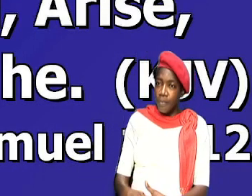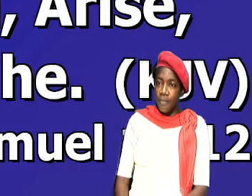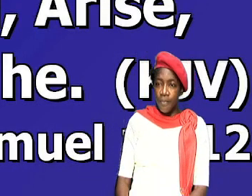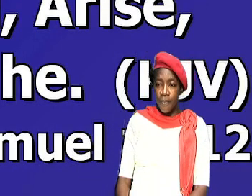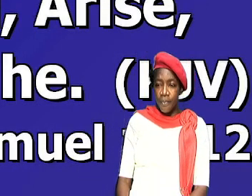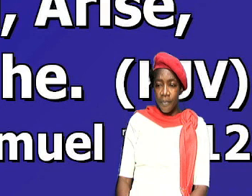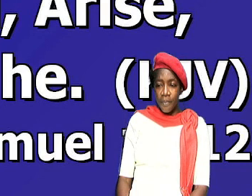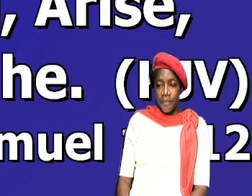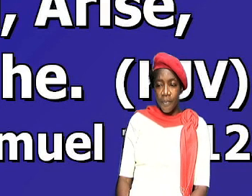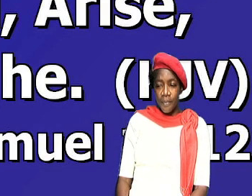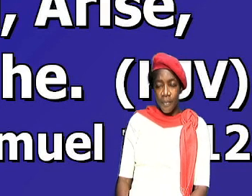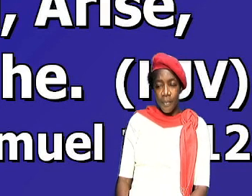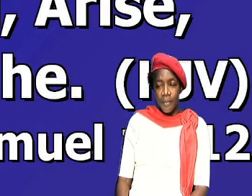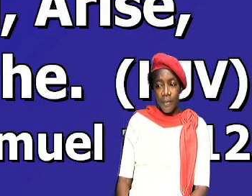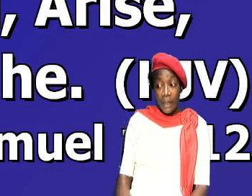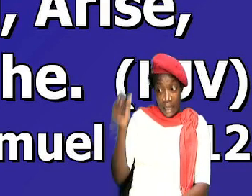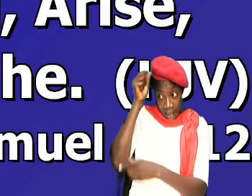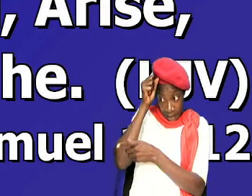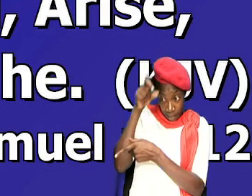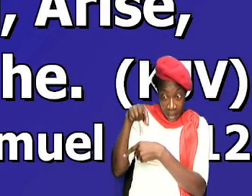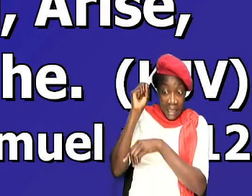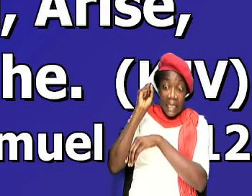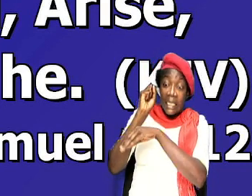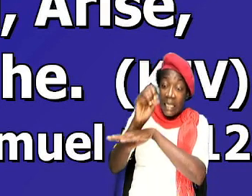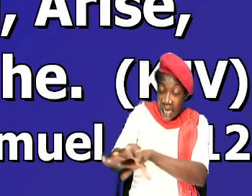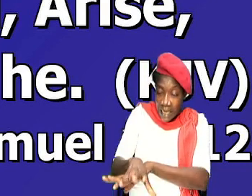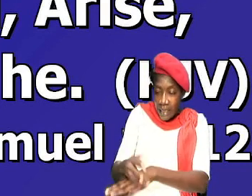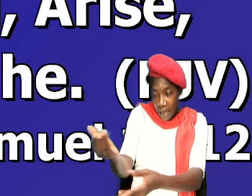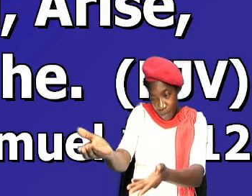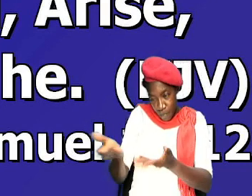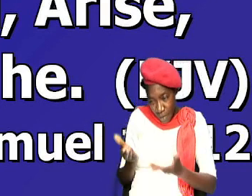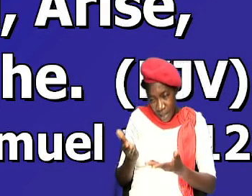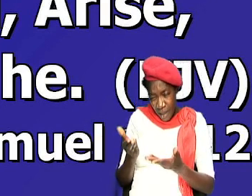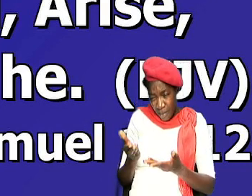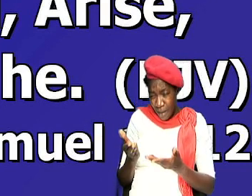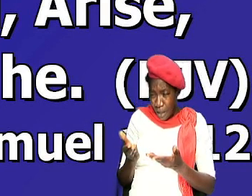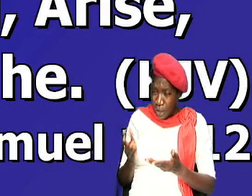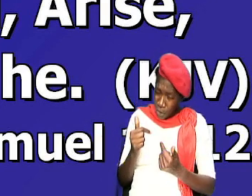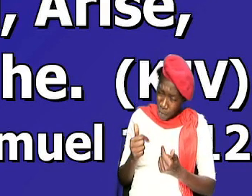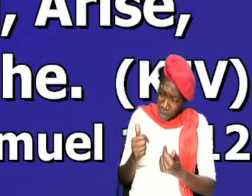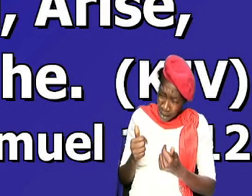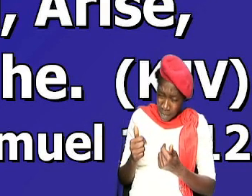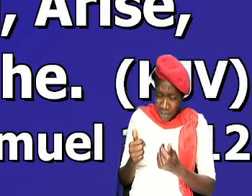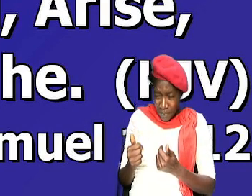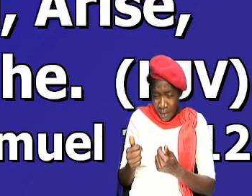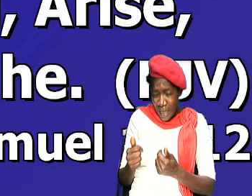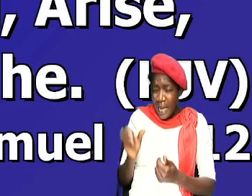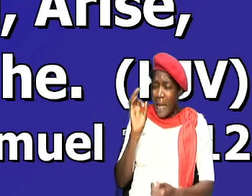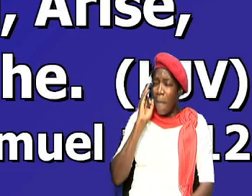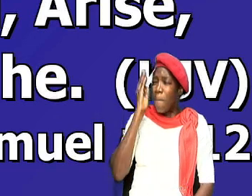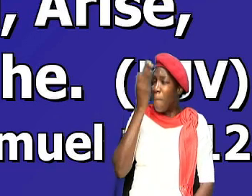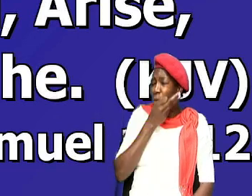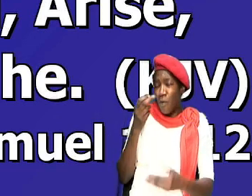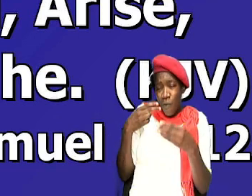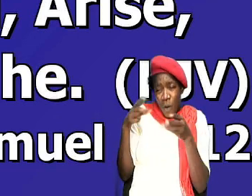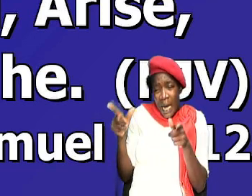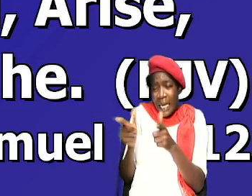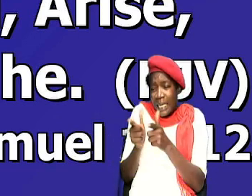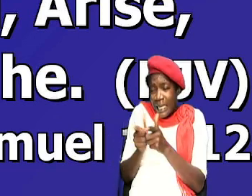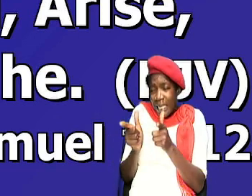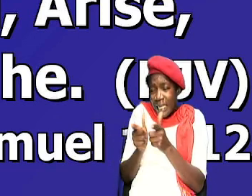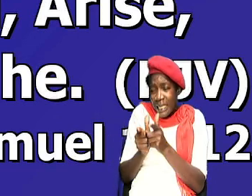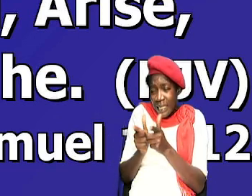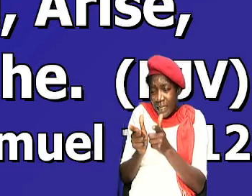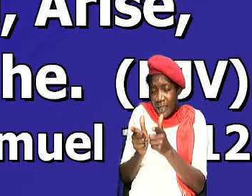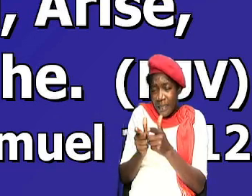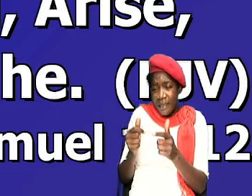And he sent and brought him in. Now he was ruddy withal and beautiful, of a beautiful